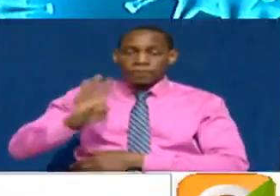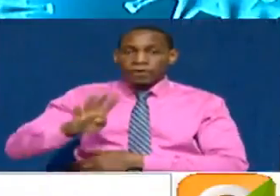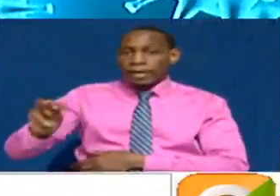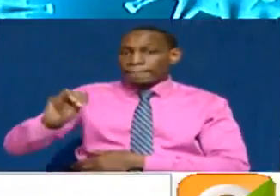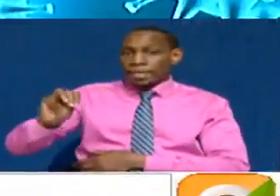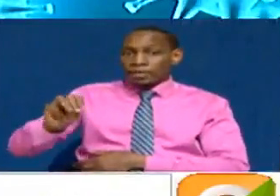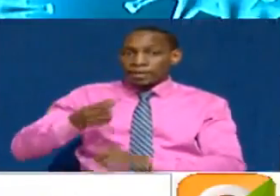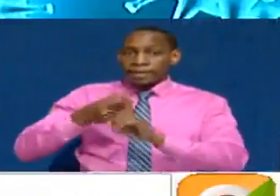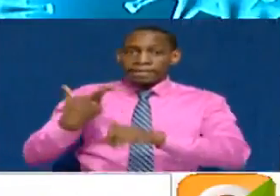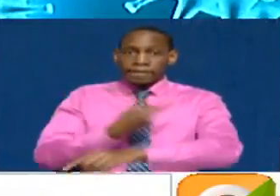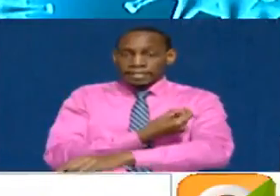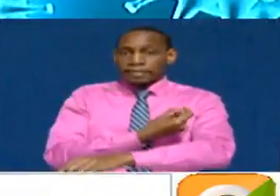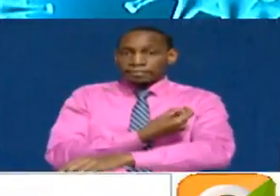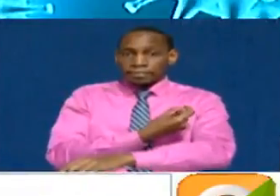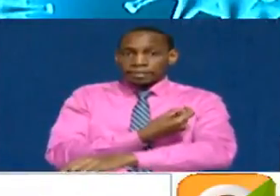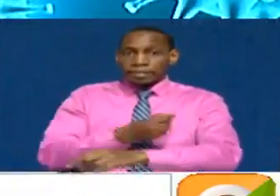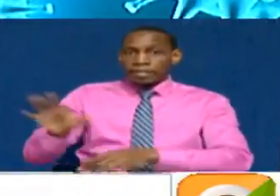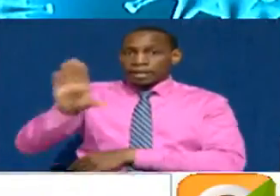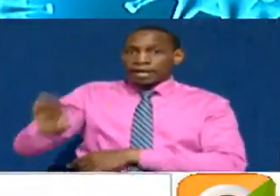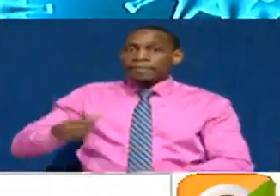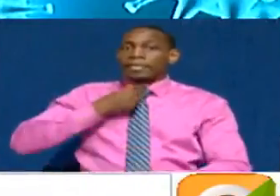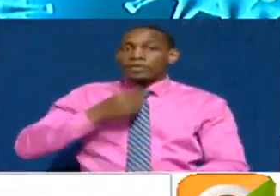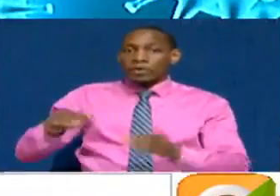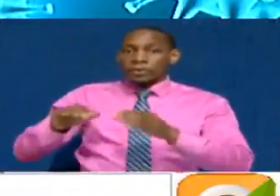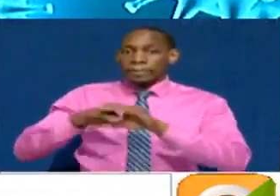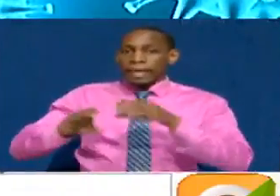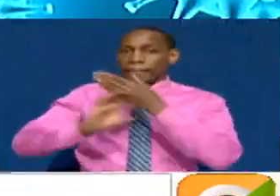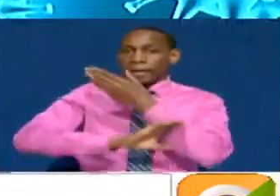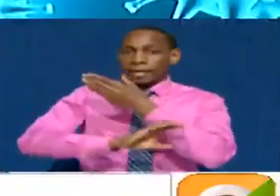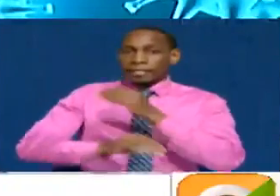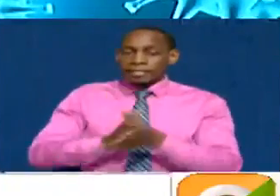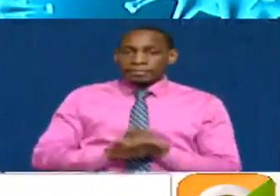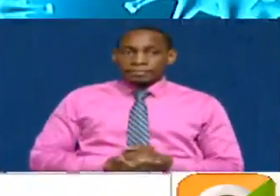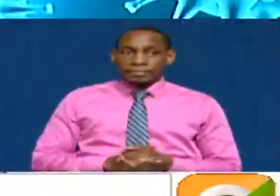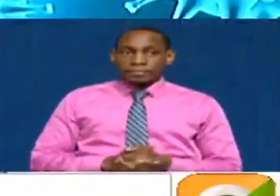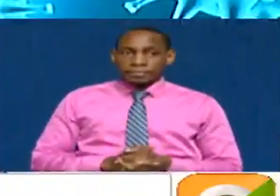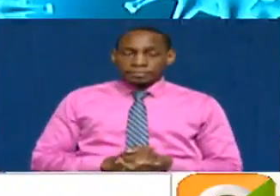400 million vaccine doses to the African Union member states and the Caribbean.